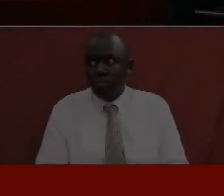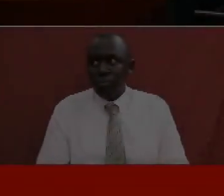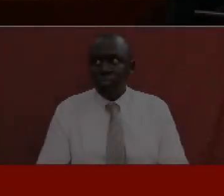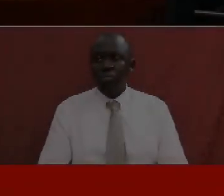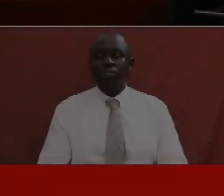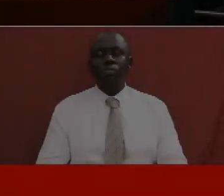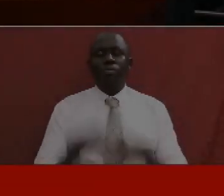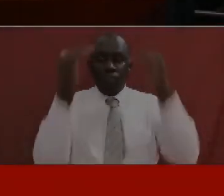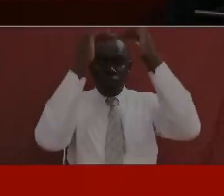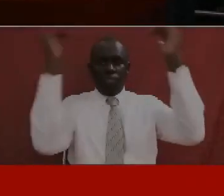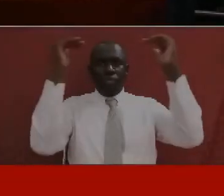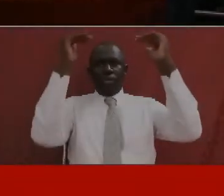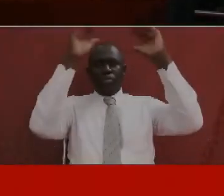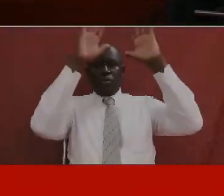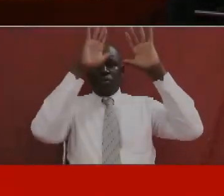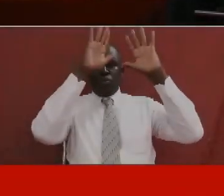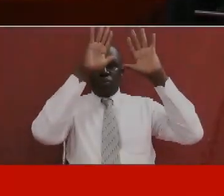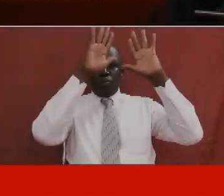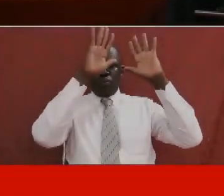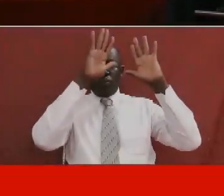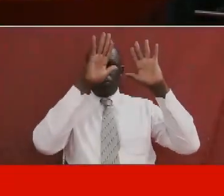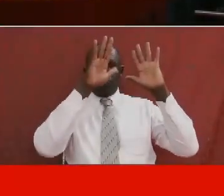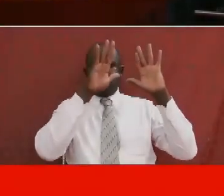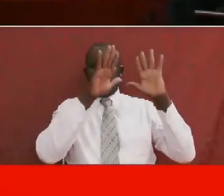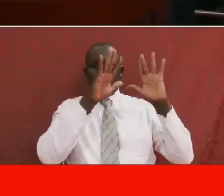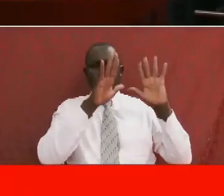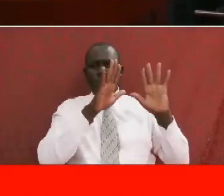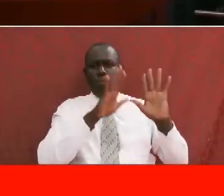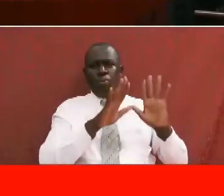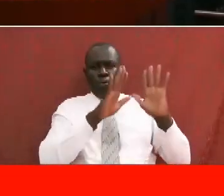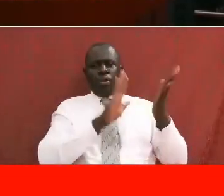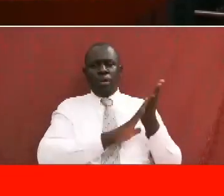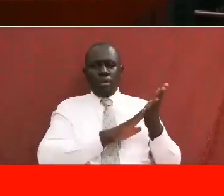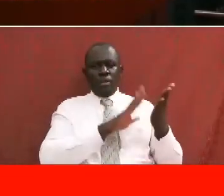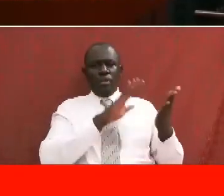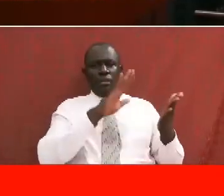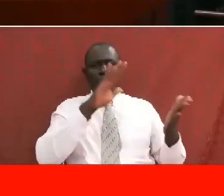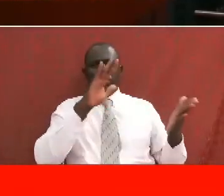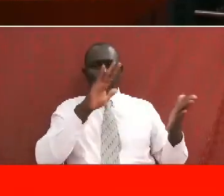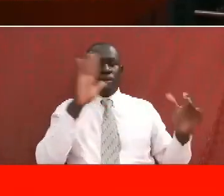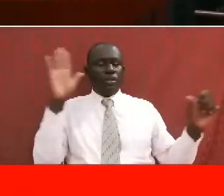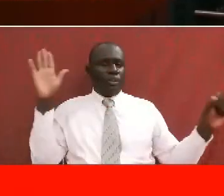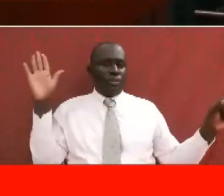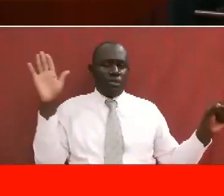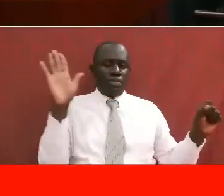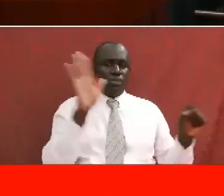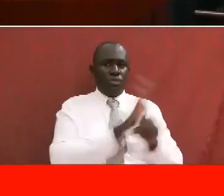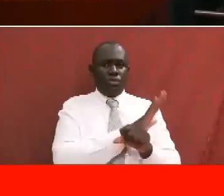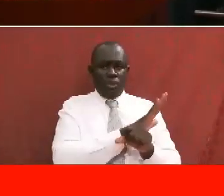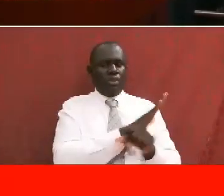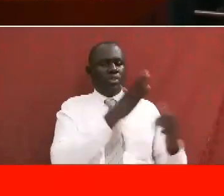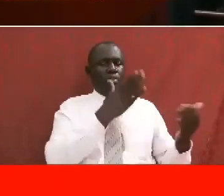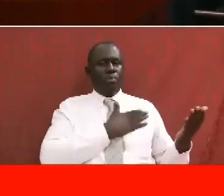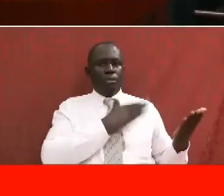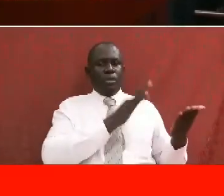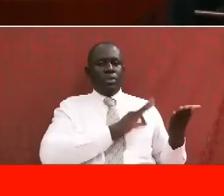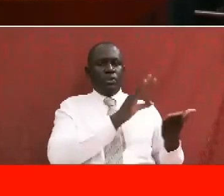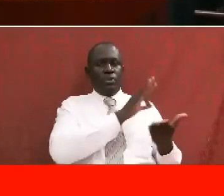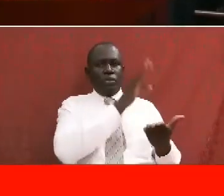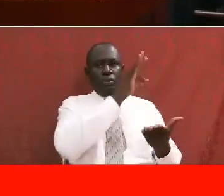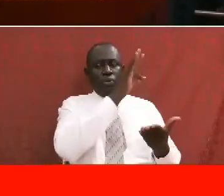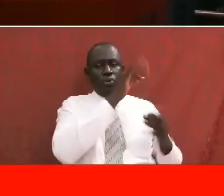came down and glory filled my soul. Oh, when at